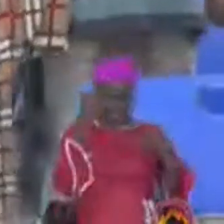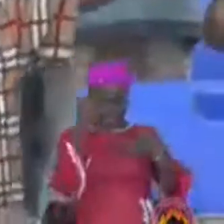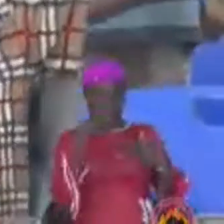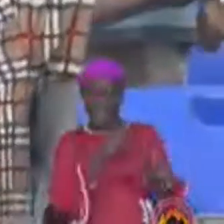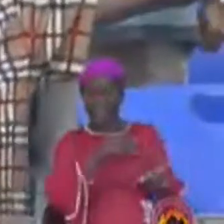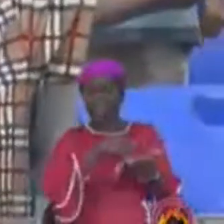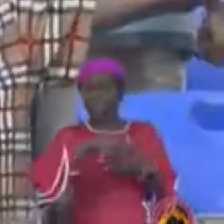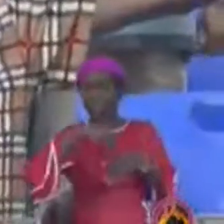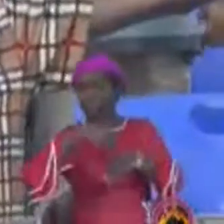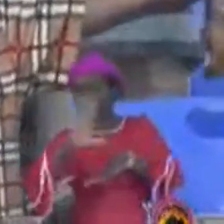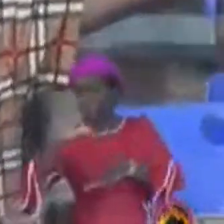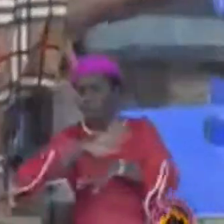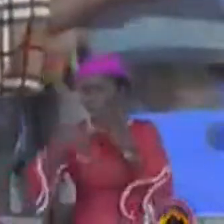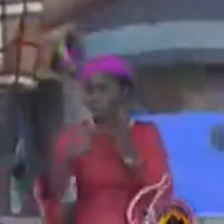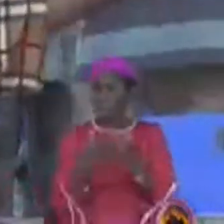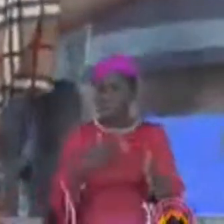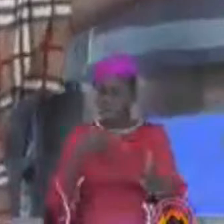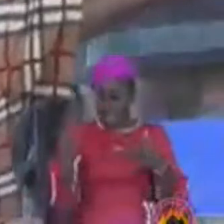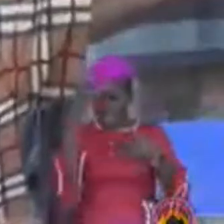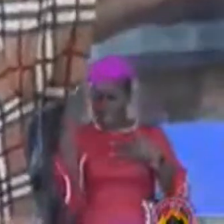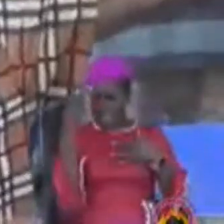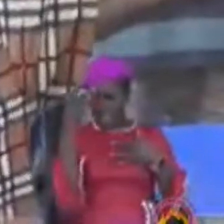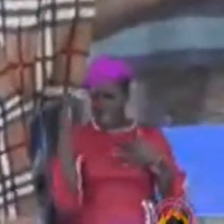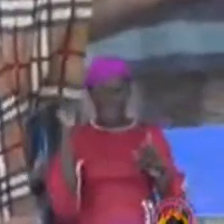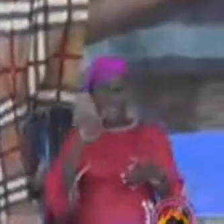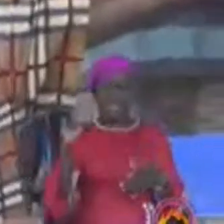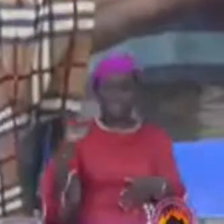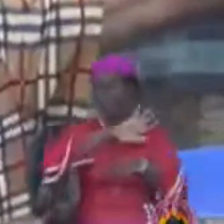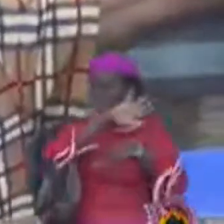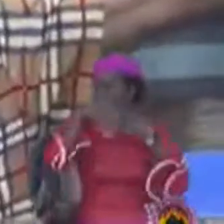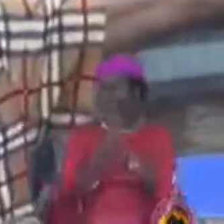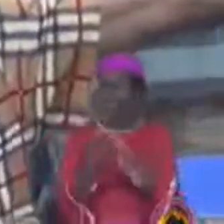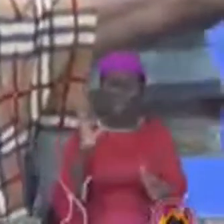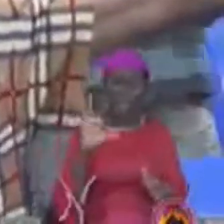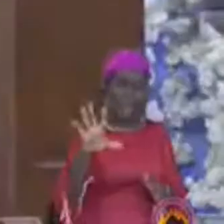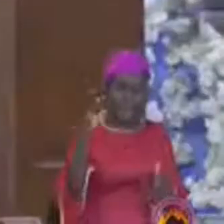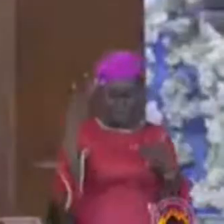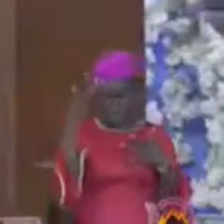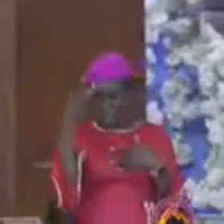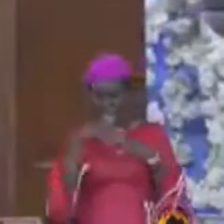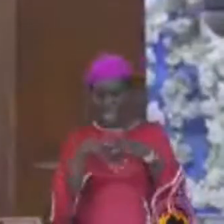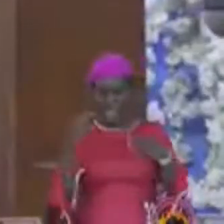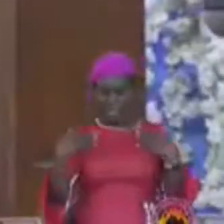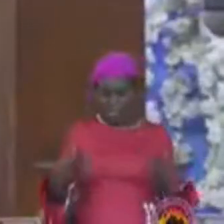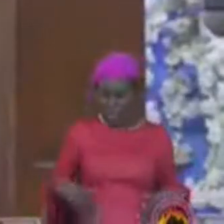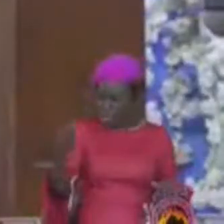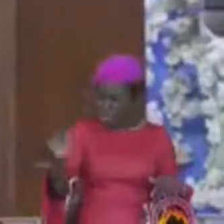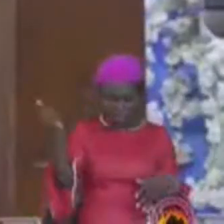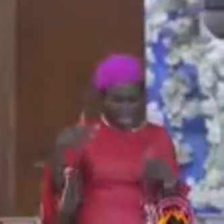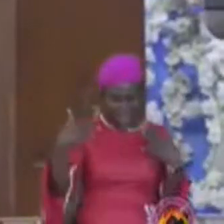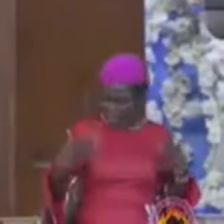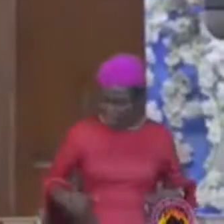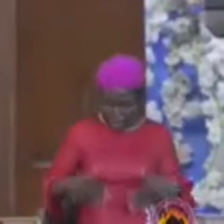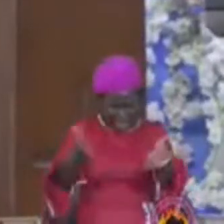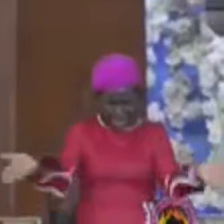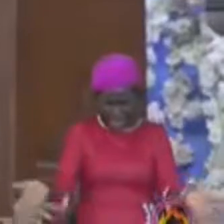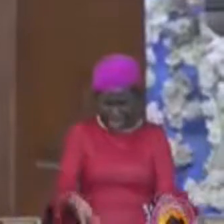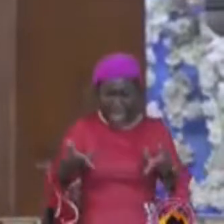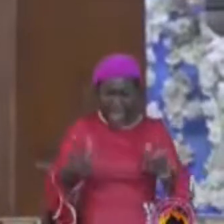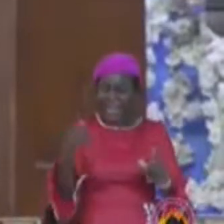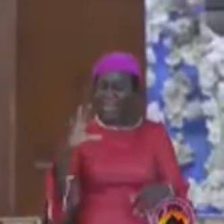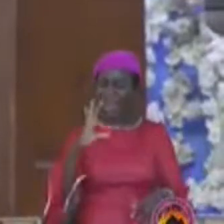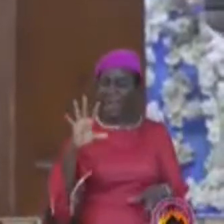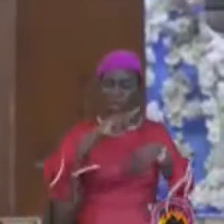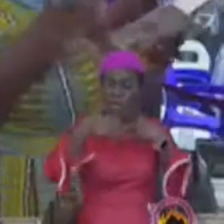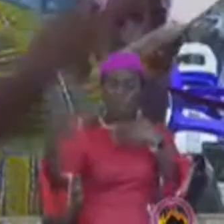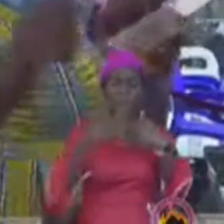Therefore, every arrow of infirmity present in the body of anyone, let the arrow backfire